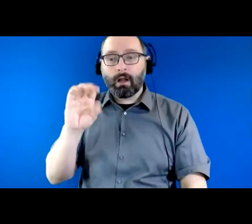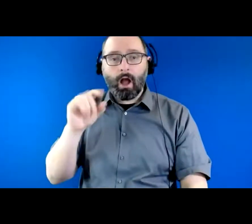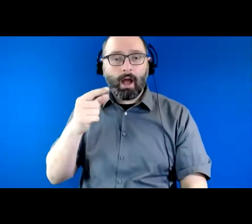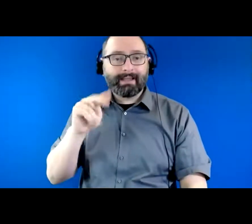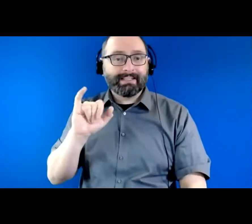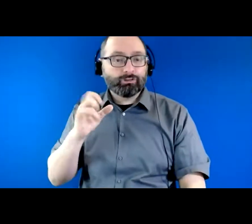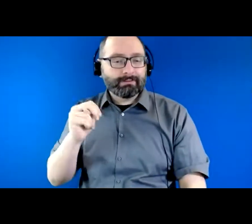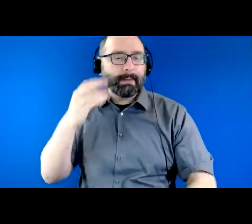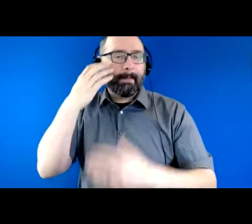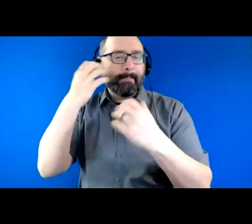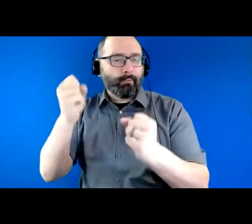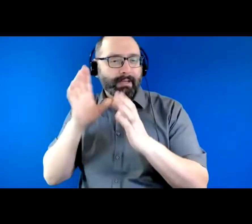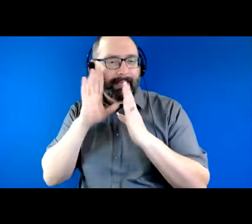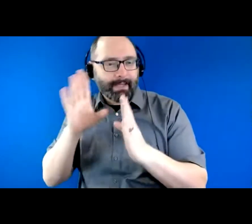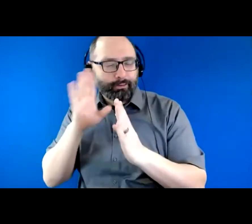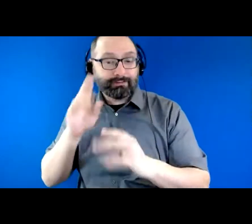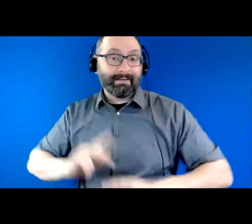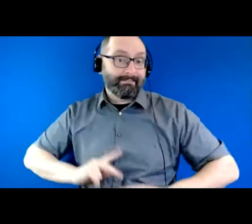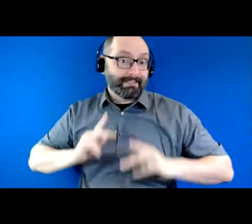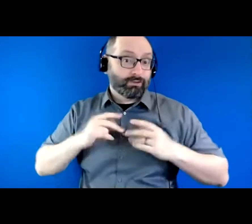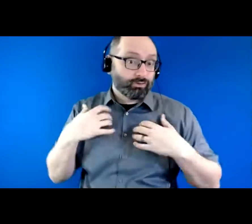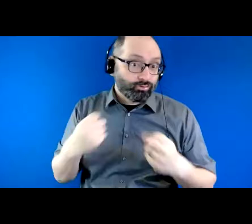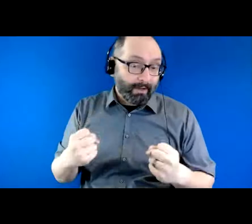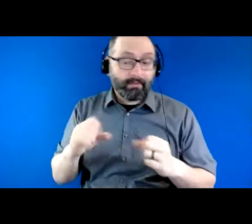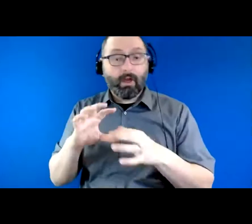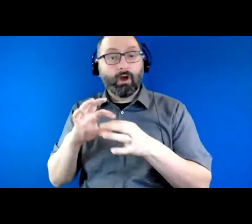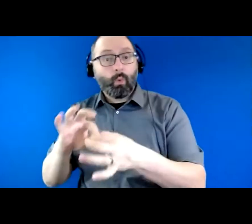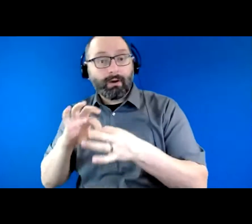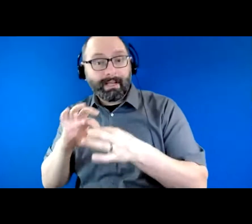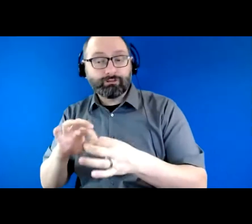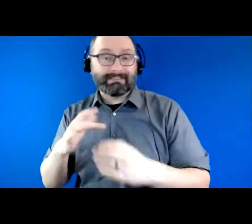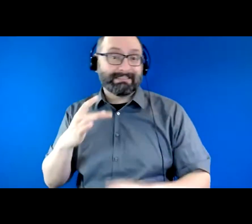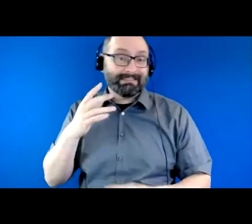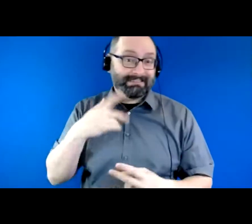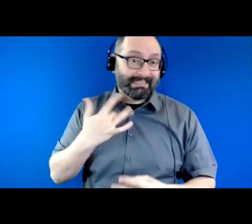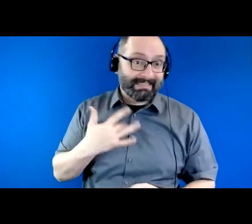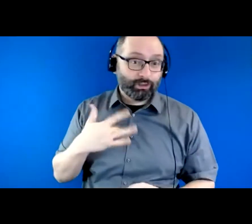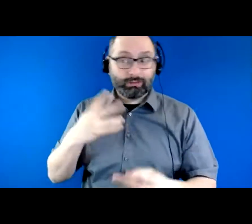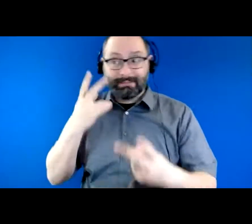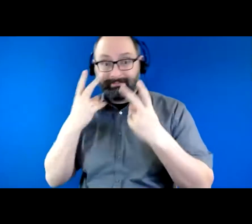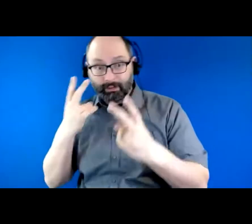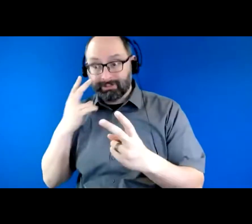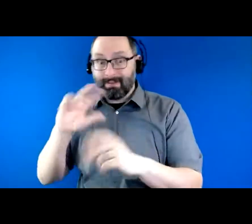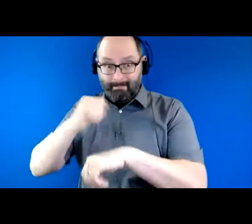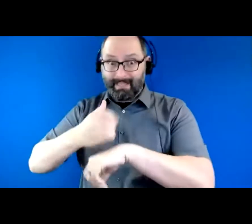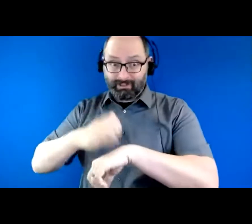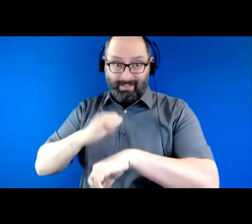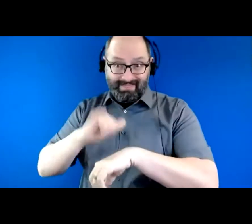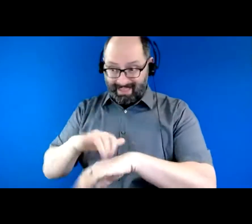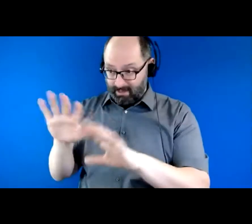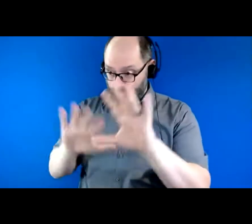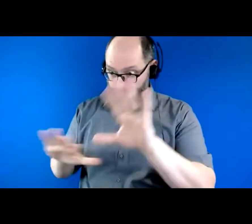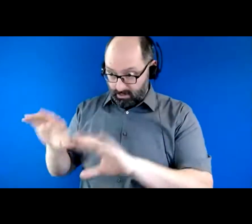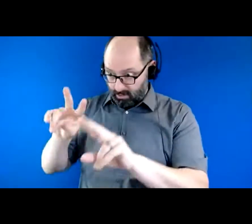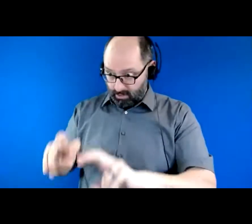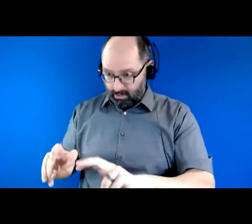attention, someone's physical strength, coordination, sensation, vision. And then based on those factors and assessments, we can kind of